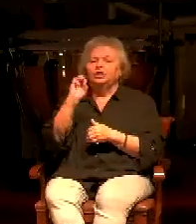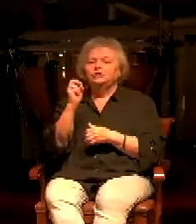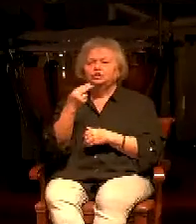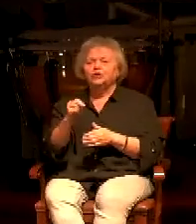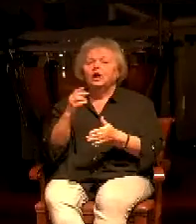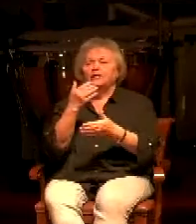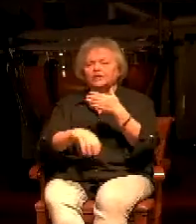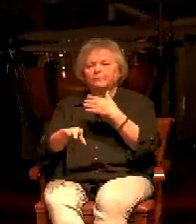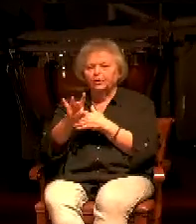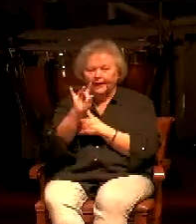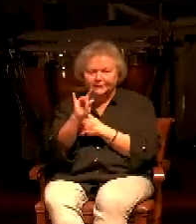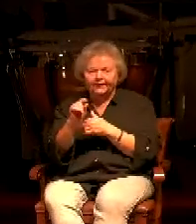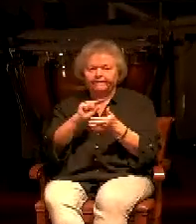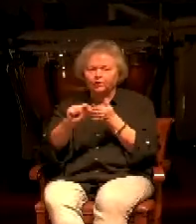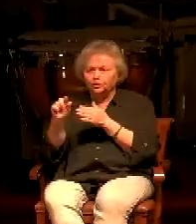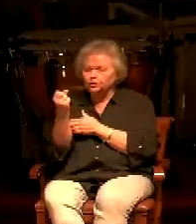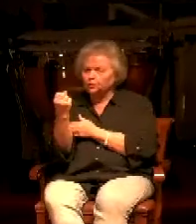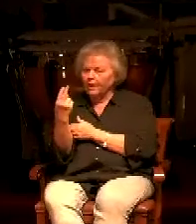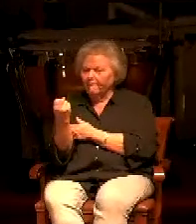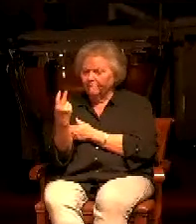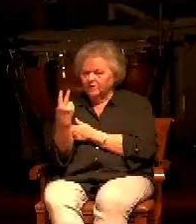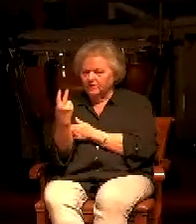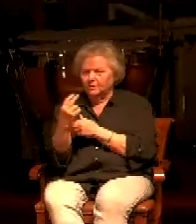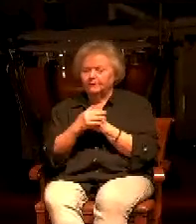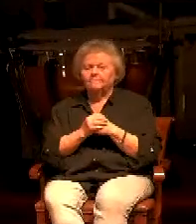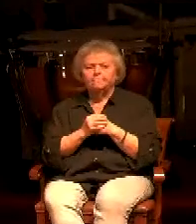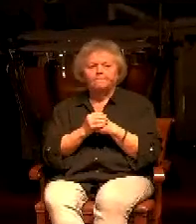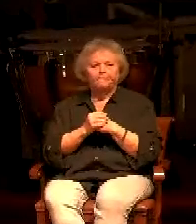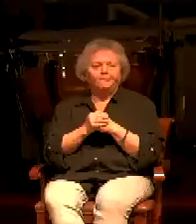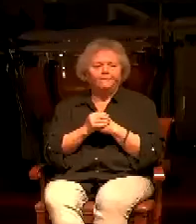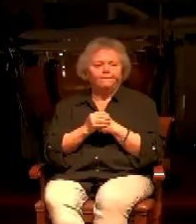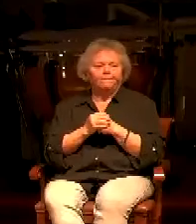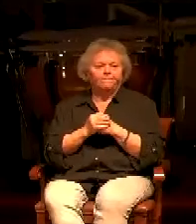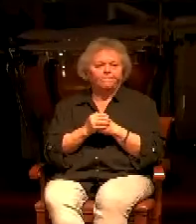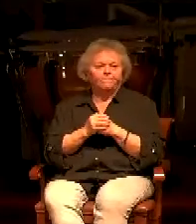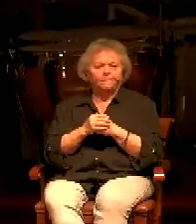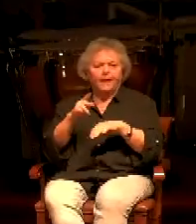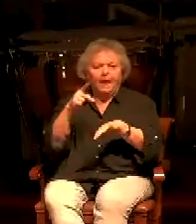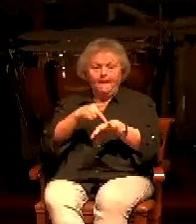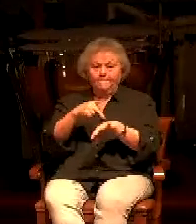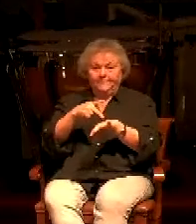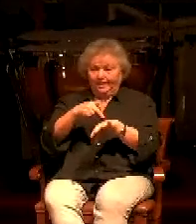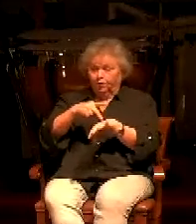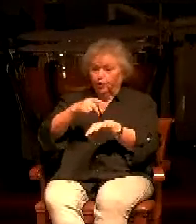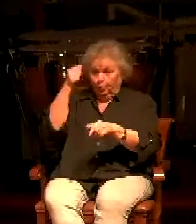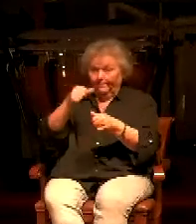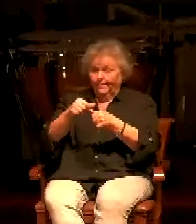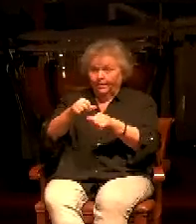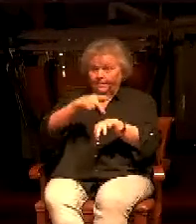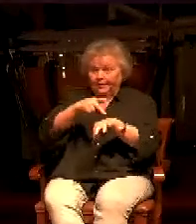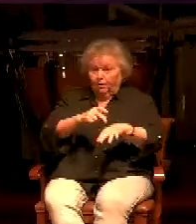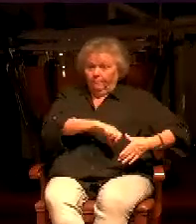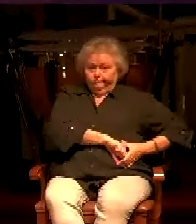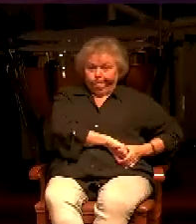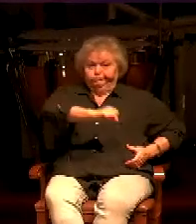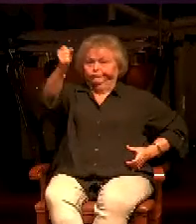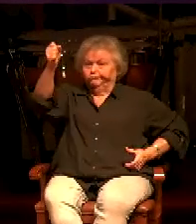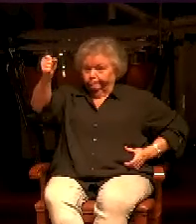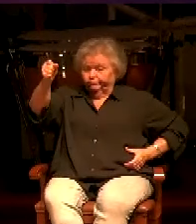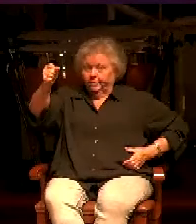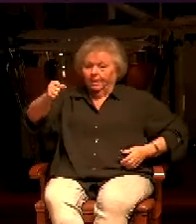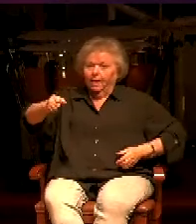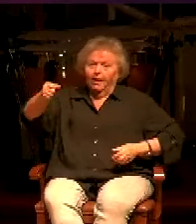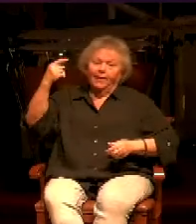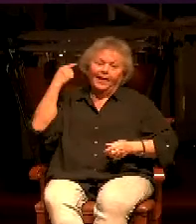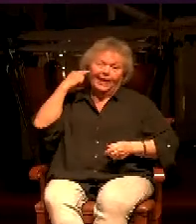verse 12. You'll recall just quickly that Peter pulled out his sword there. He cut off the ear of Malchus. He thinks that he's